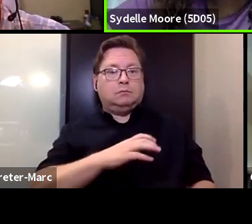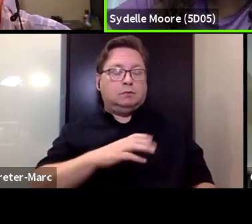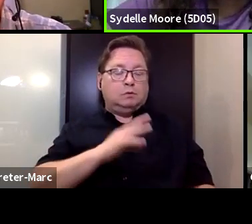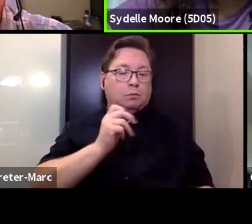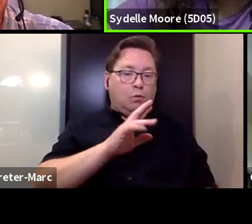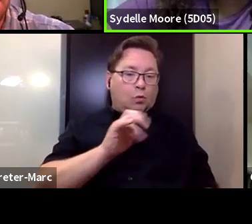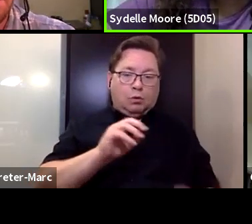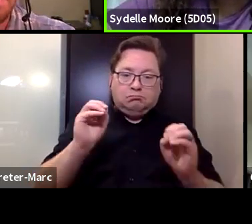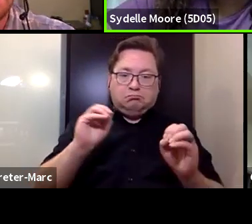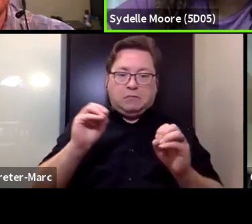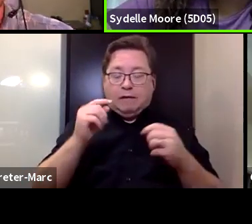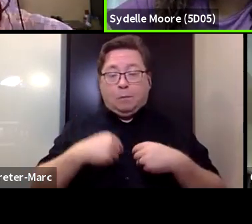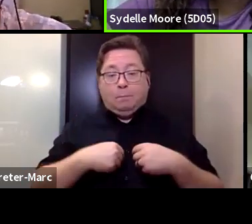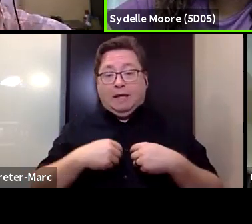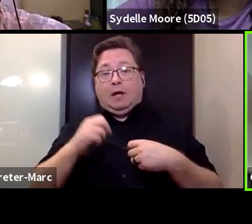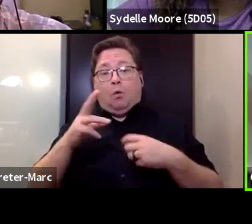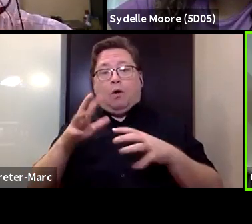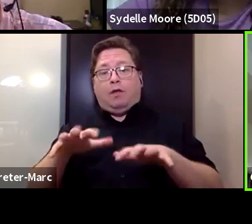audience.